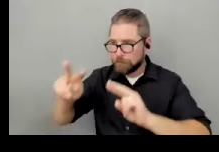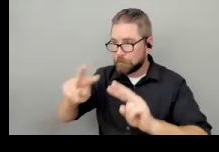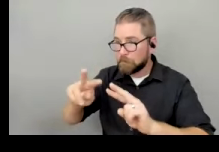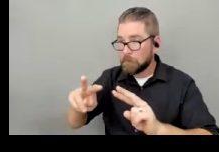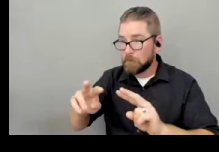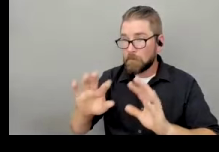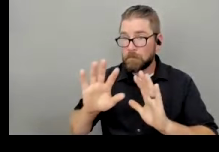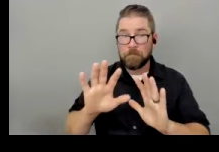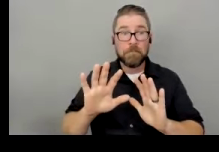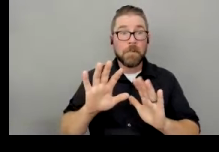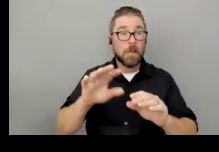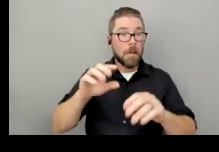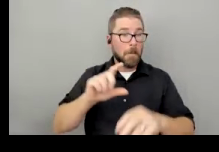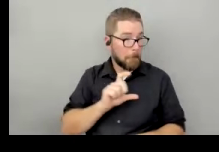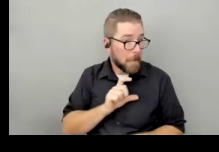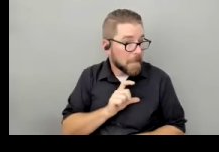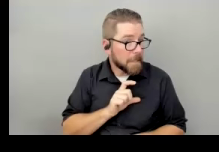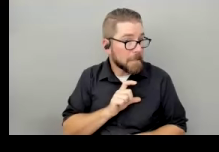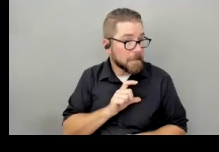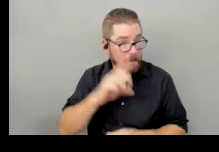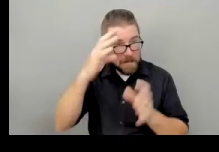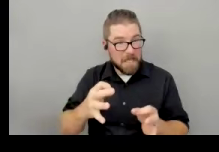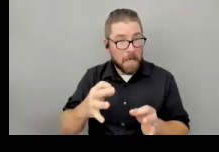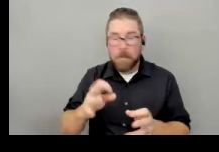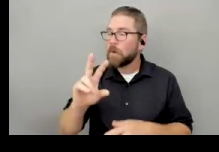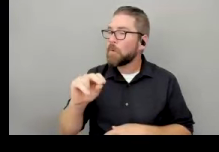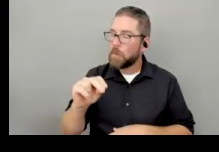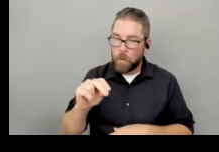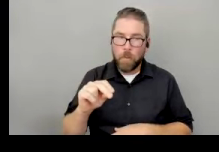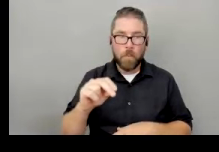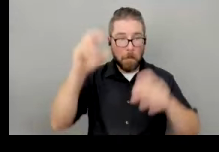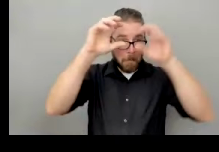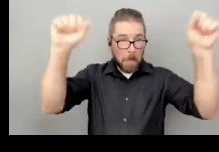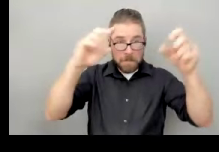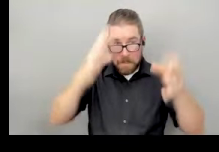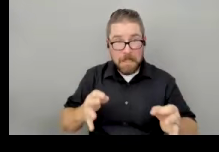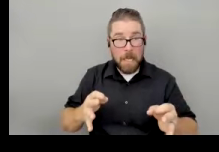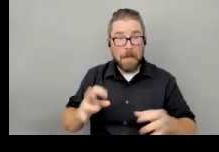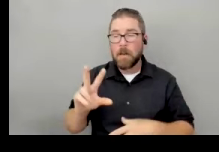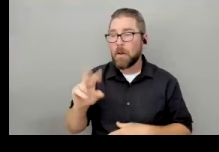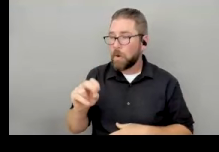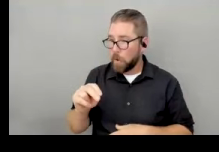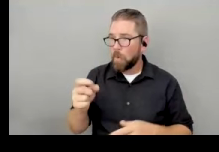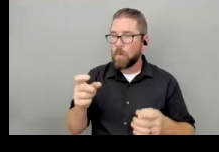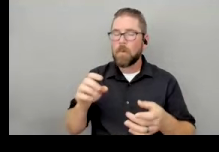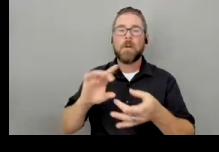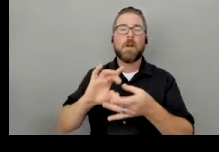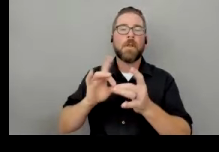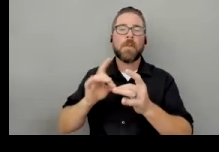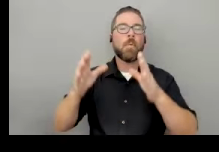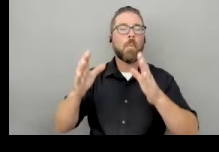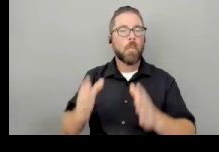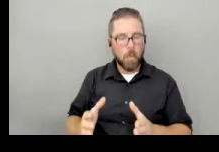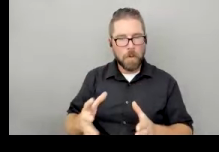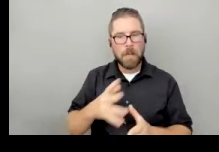president doesn't decide it. It's something that's decided by the coordinator in conjunction with others to have those conversations